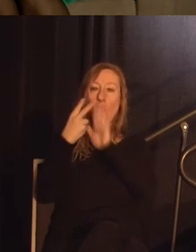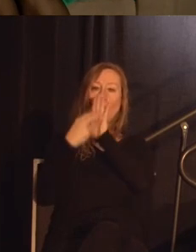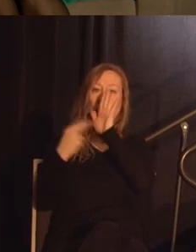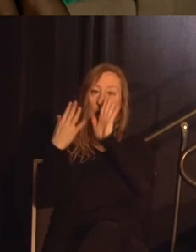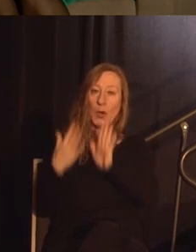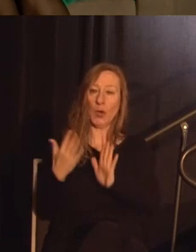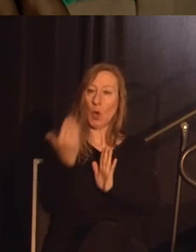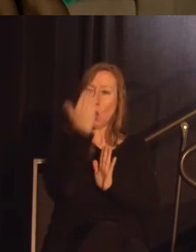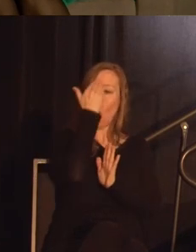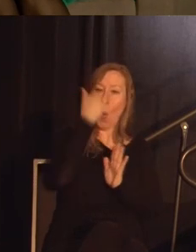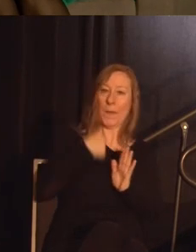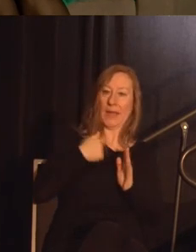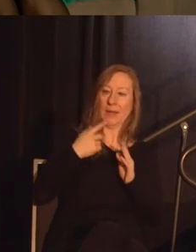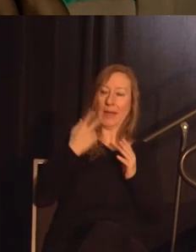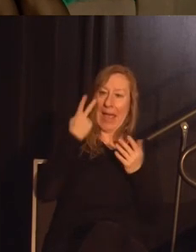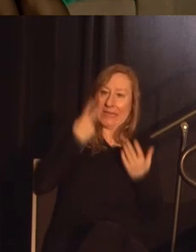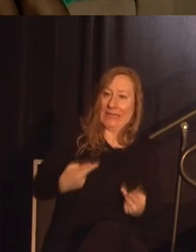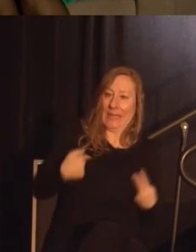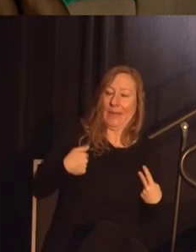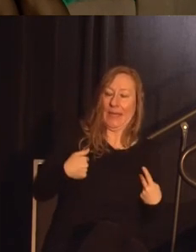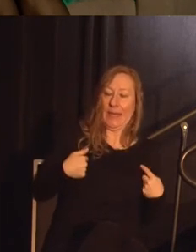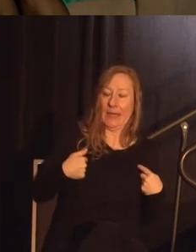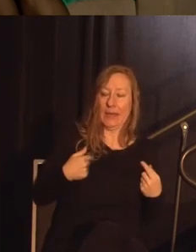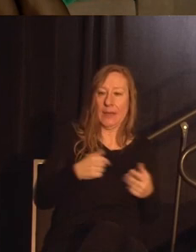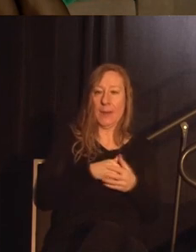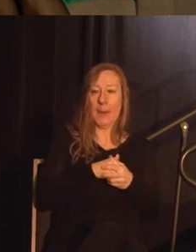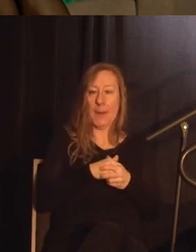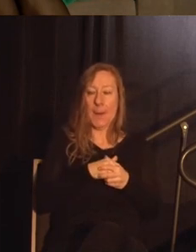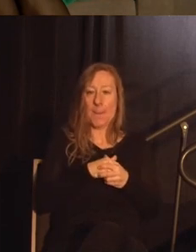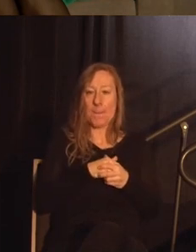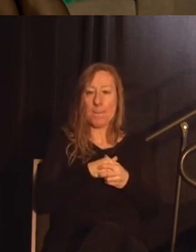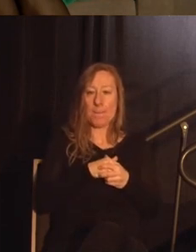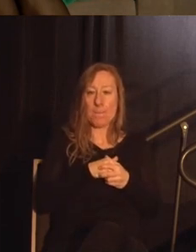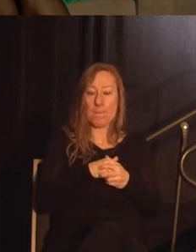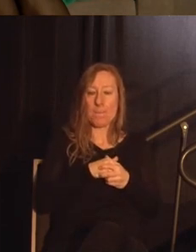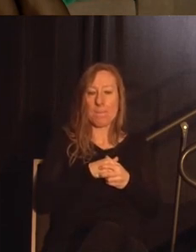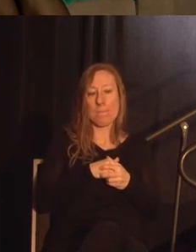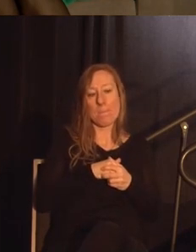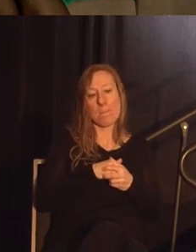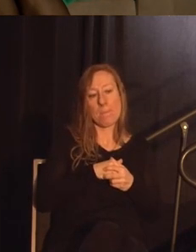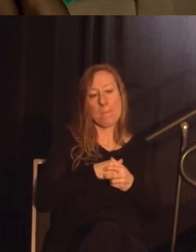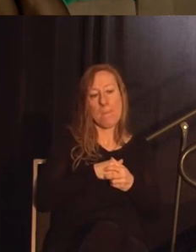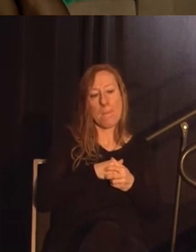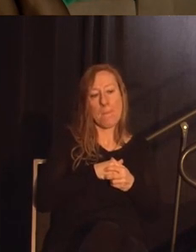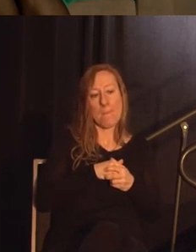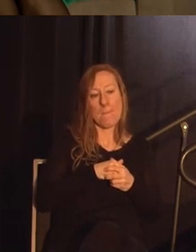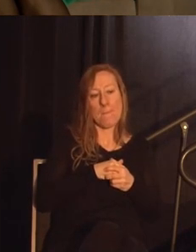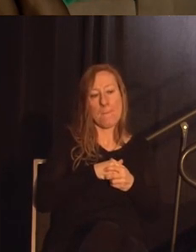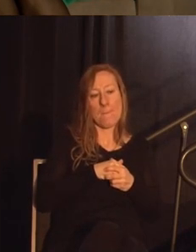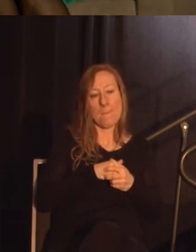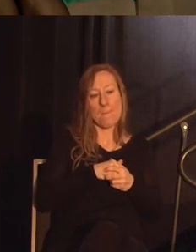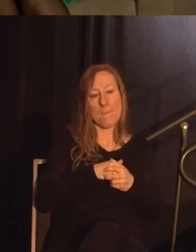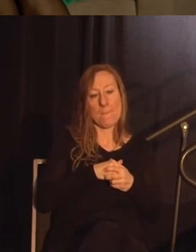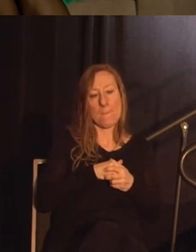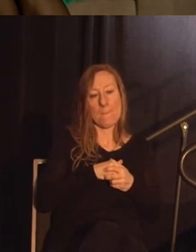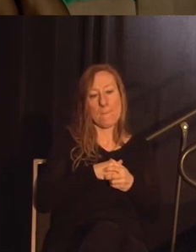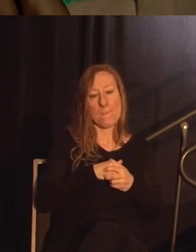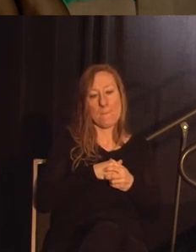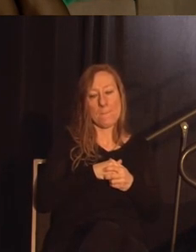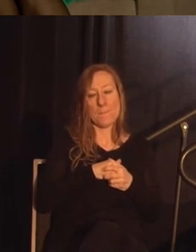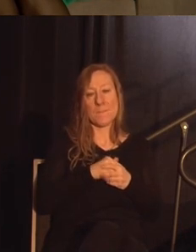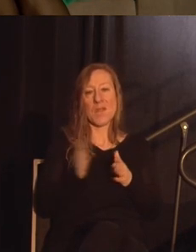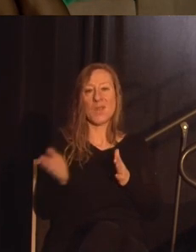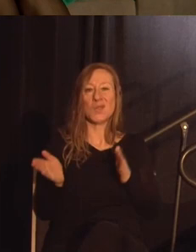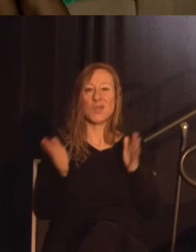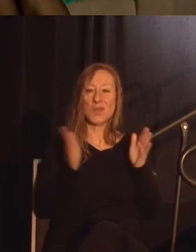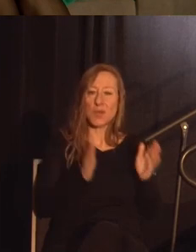me, and it makes it so much richer to do the other kind of work for me, where